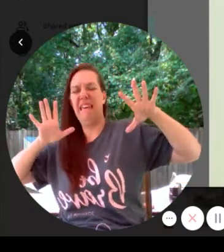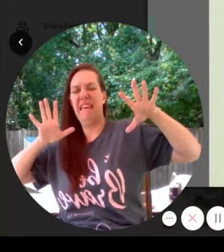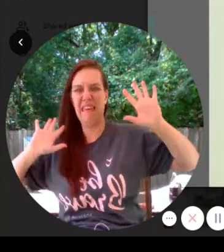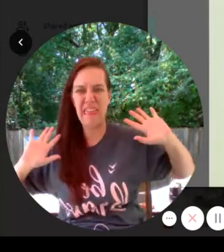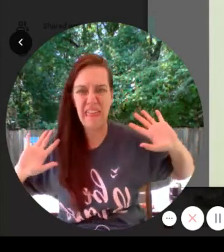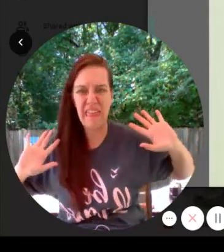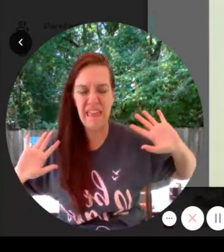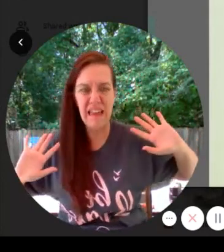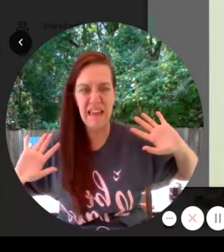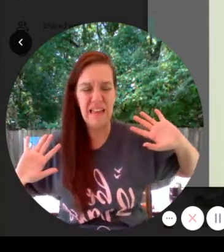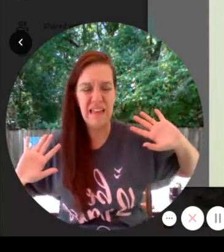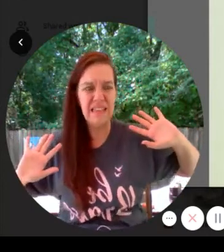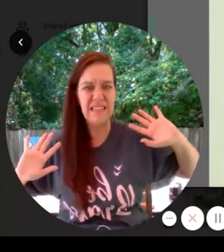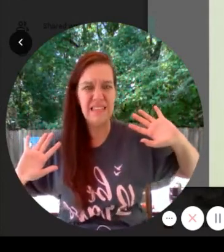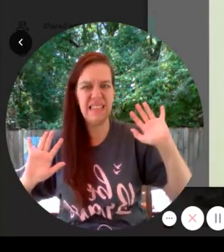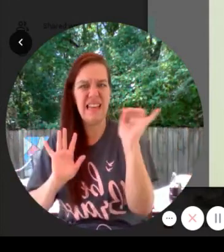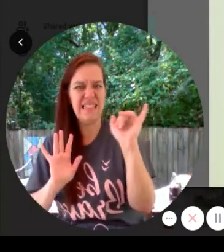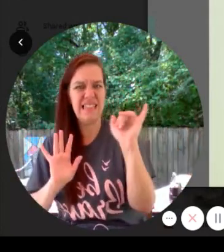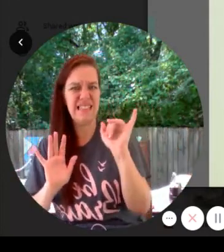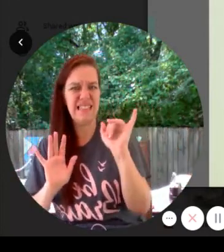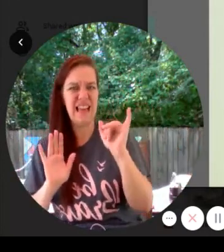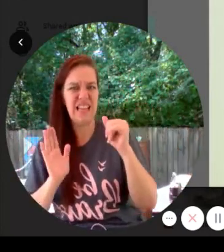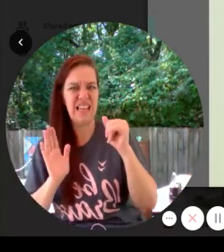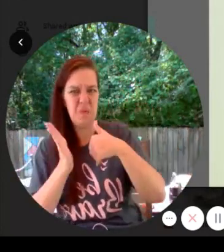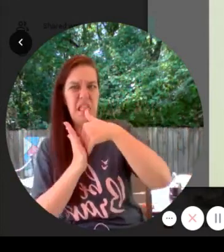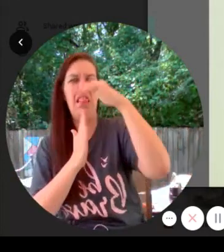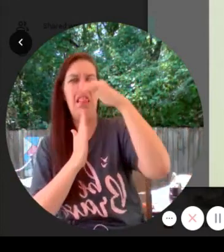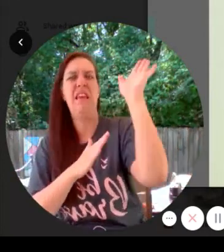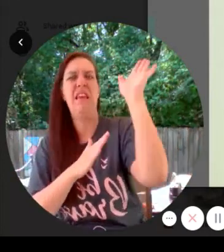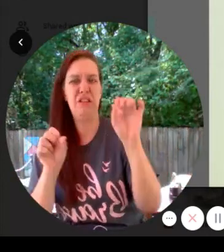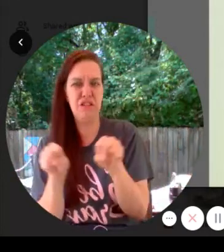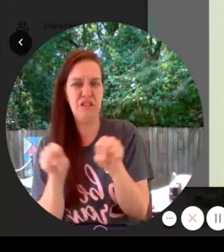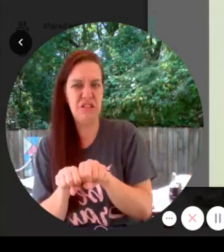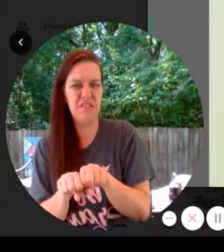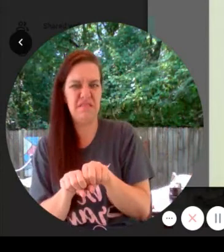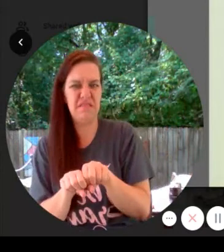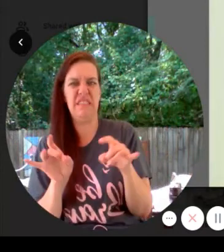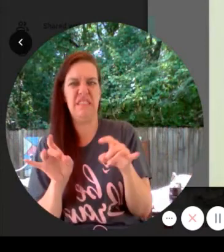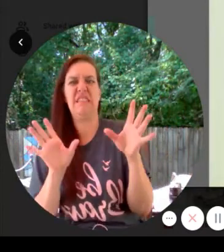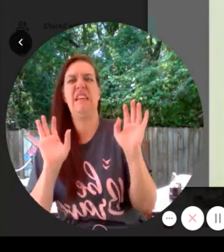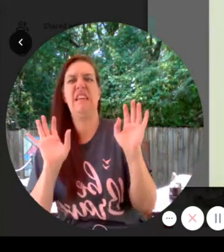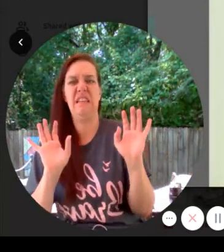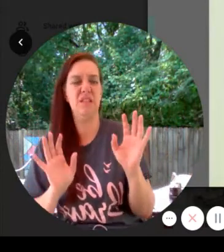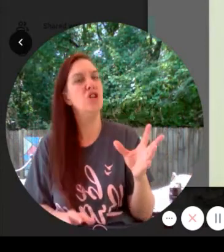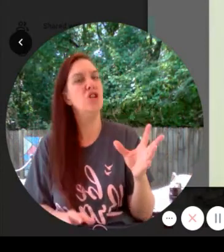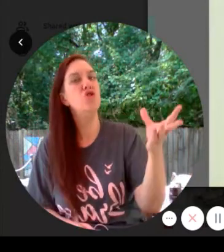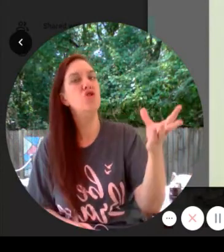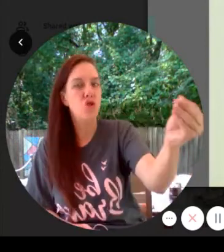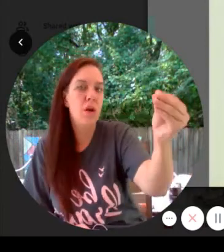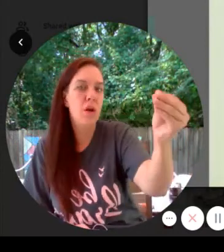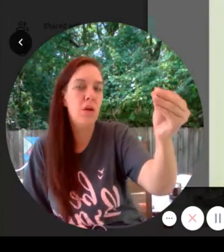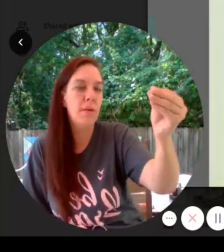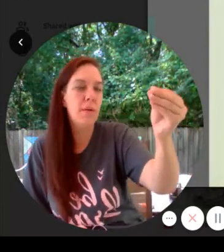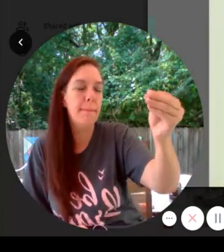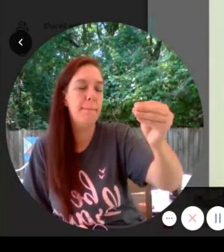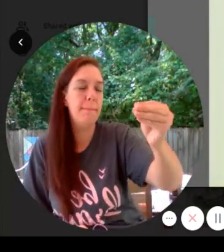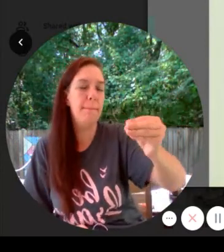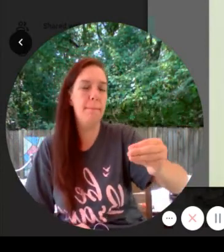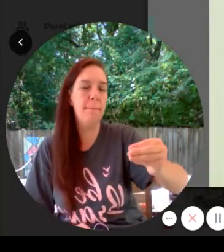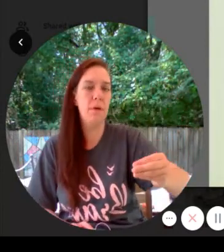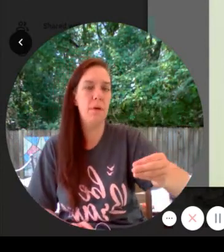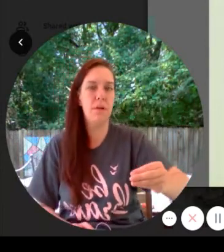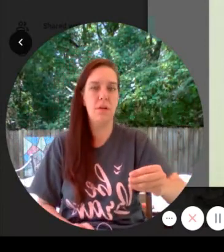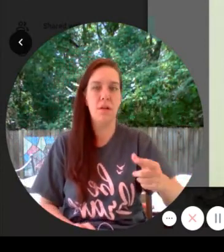Stewart. It's like you just licked your shoe. Shut up, Nimbus, Josh shouted. I've